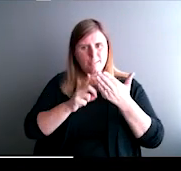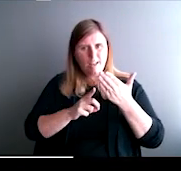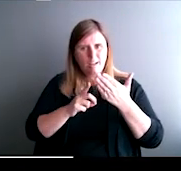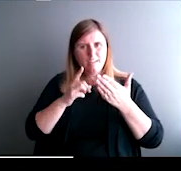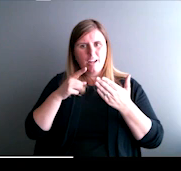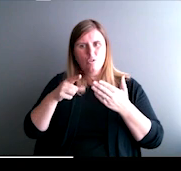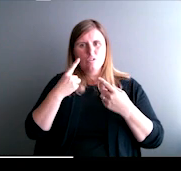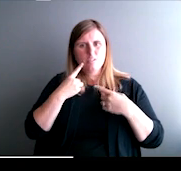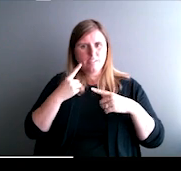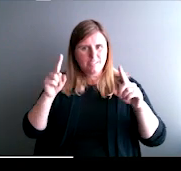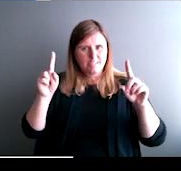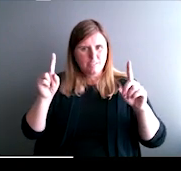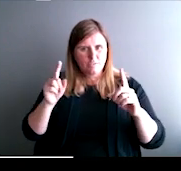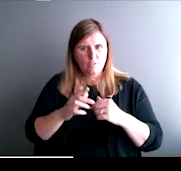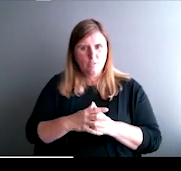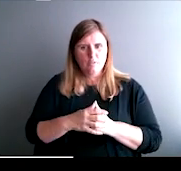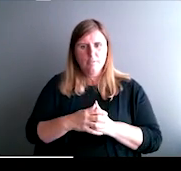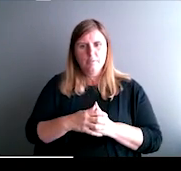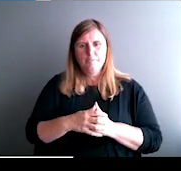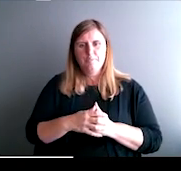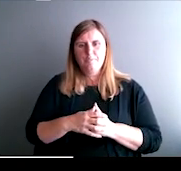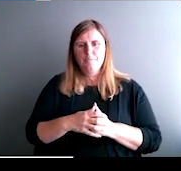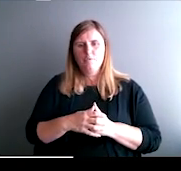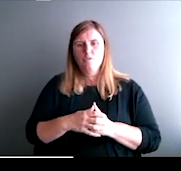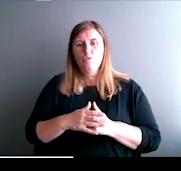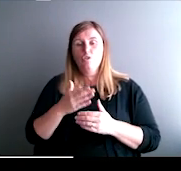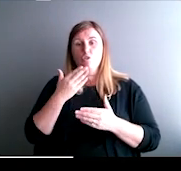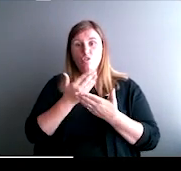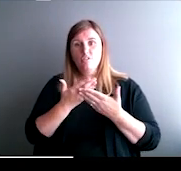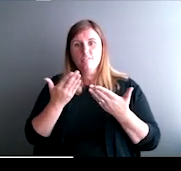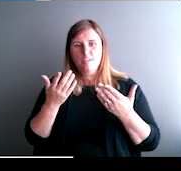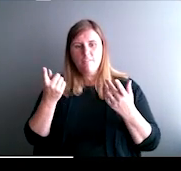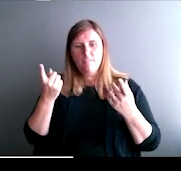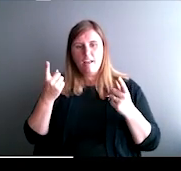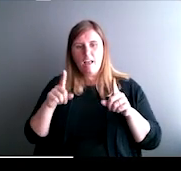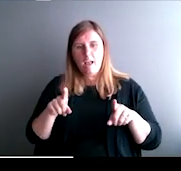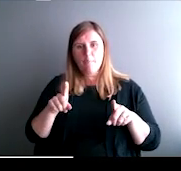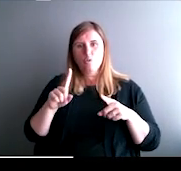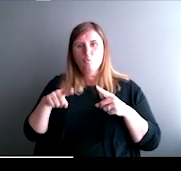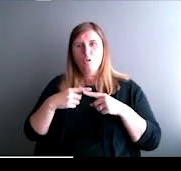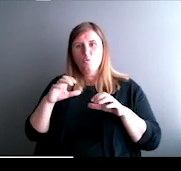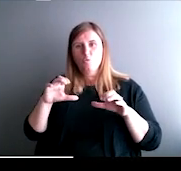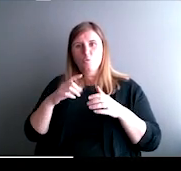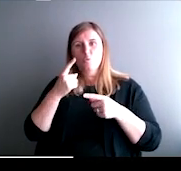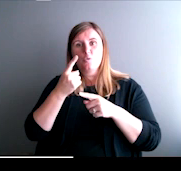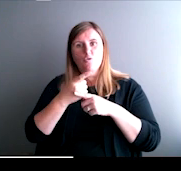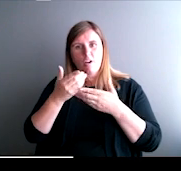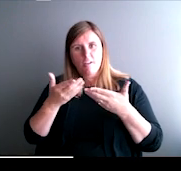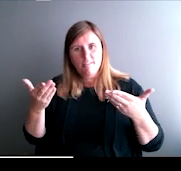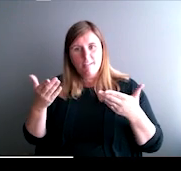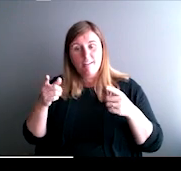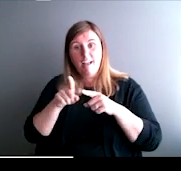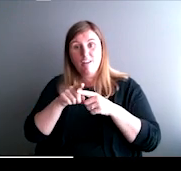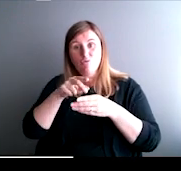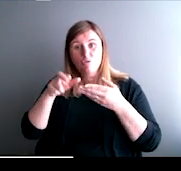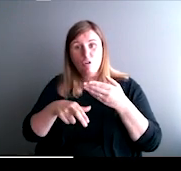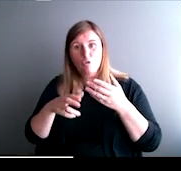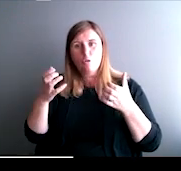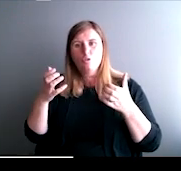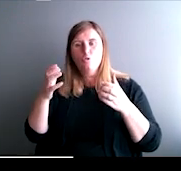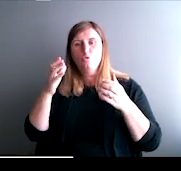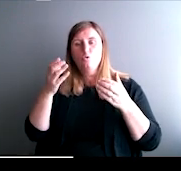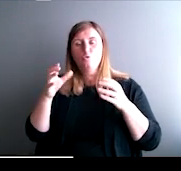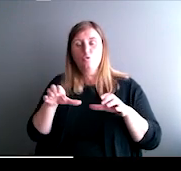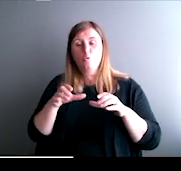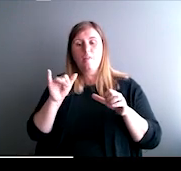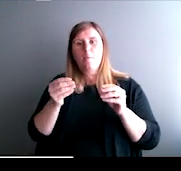you're successful. Good stuff happens when you do the right thing, and as a result, you want to do that more